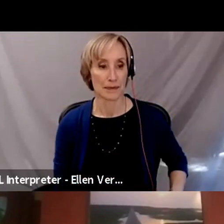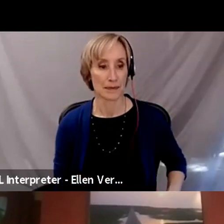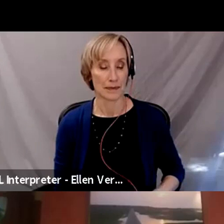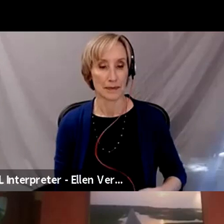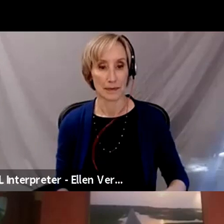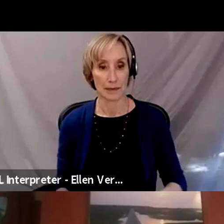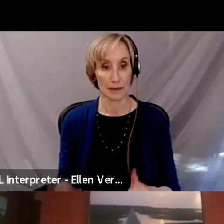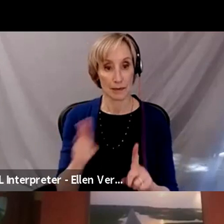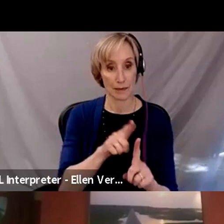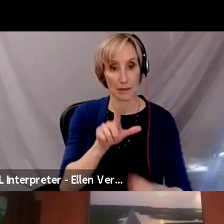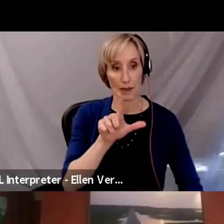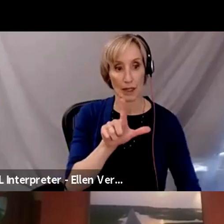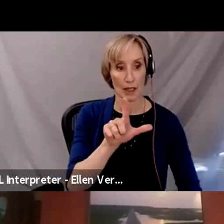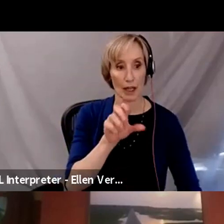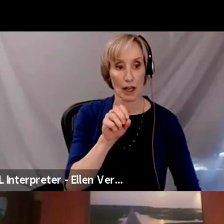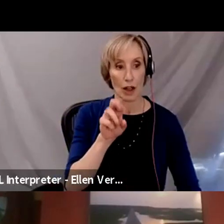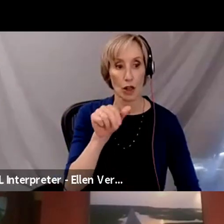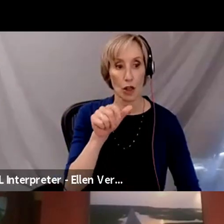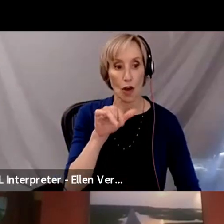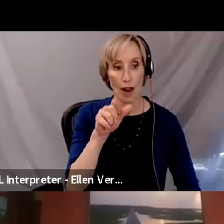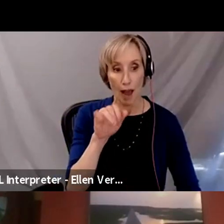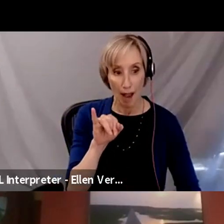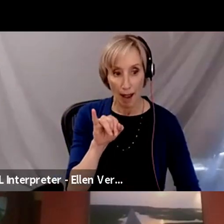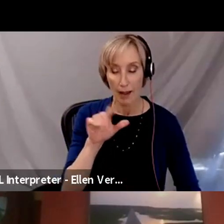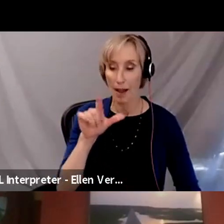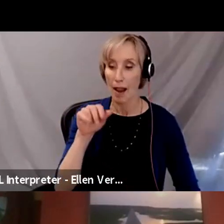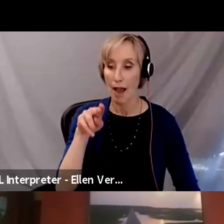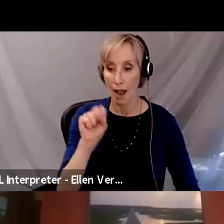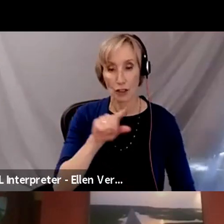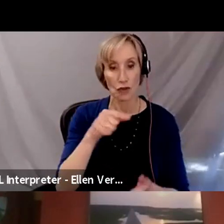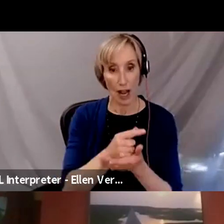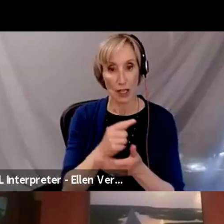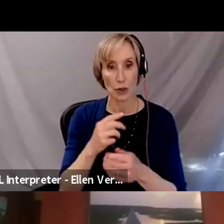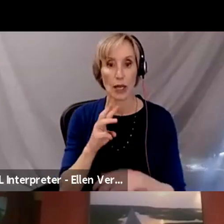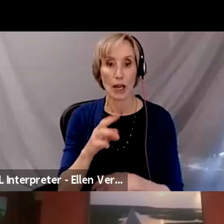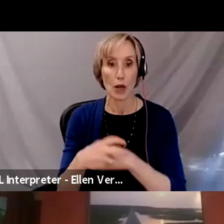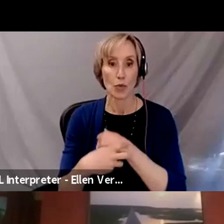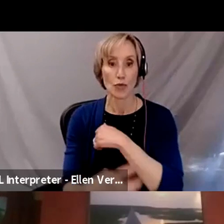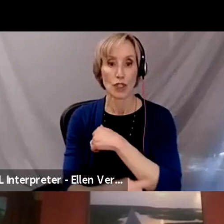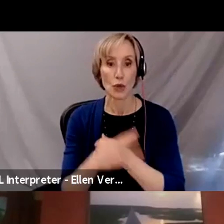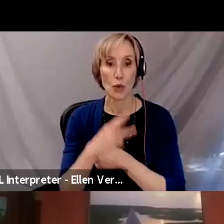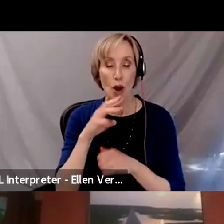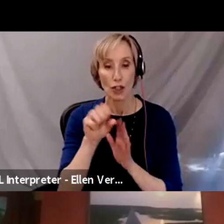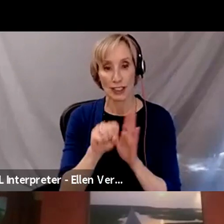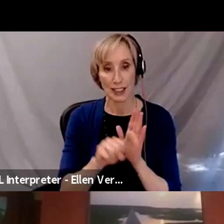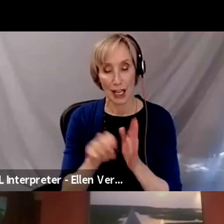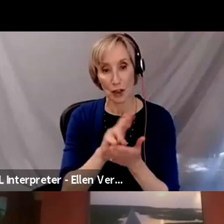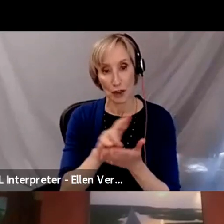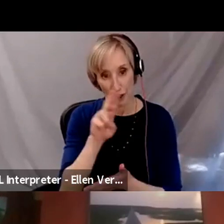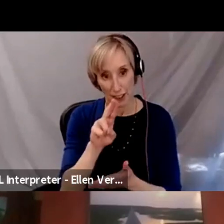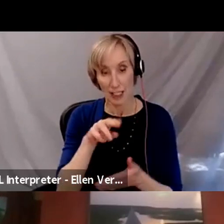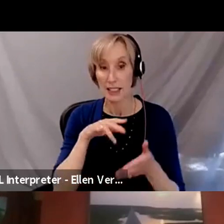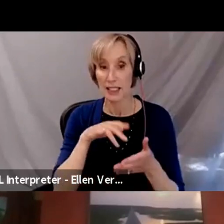Lorelei Lyons graduated from Bridgewater State University with a double major in music performance and